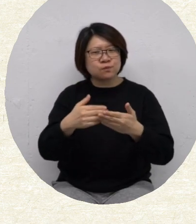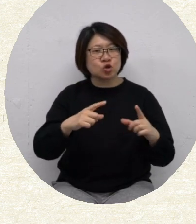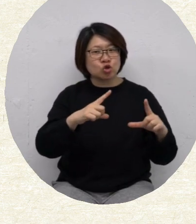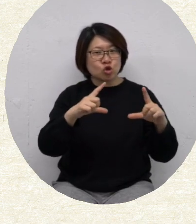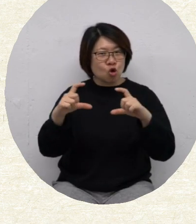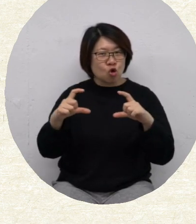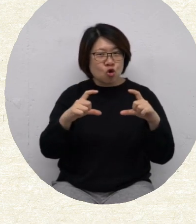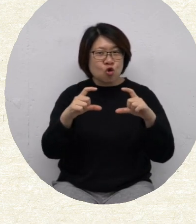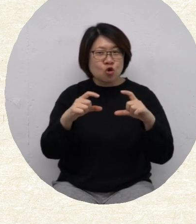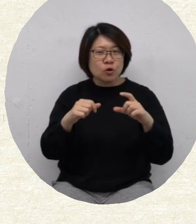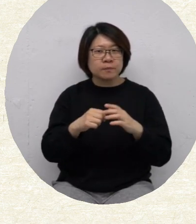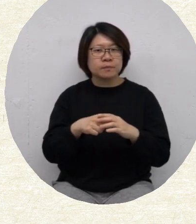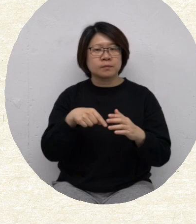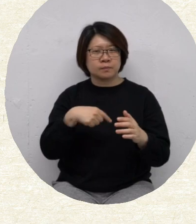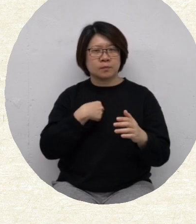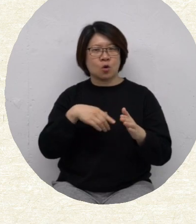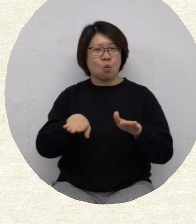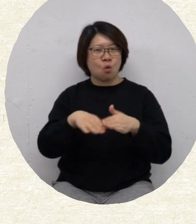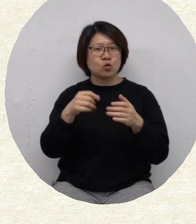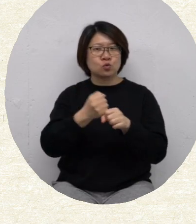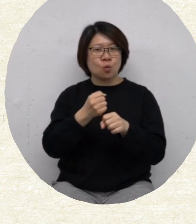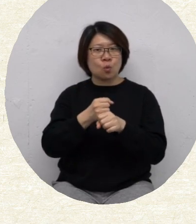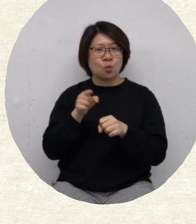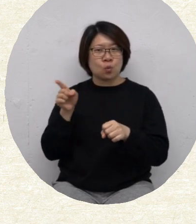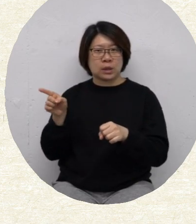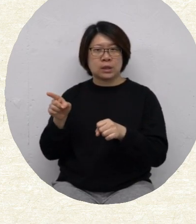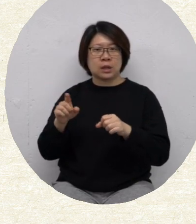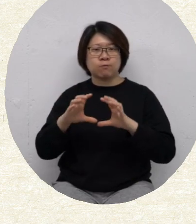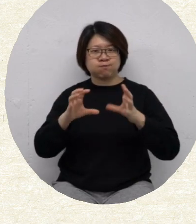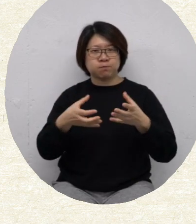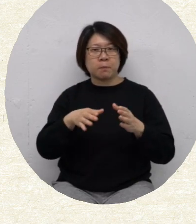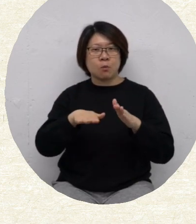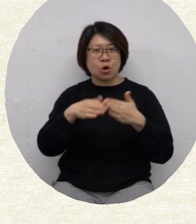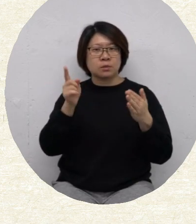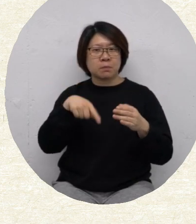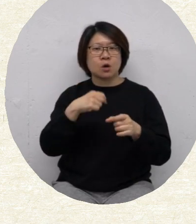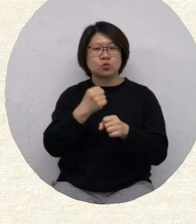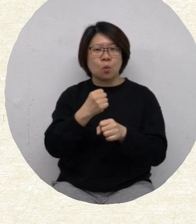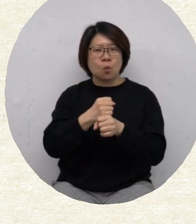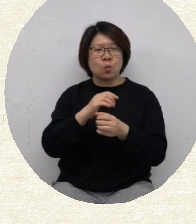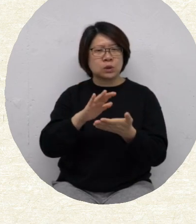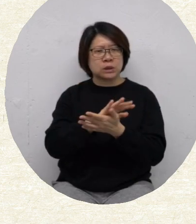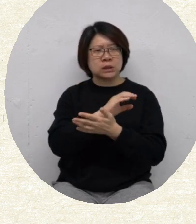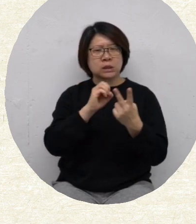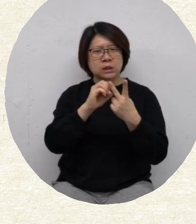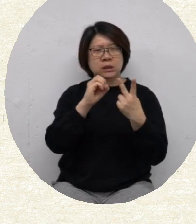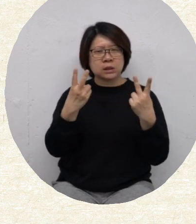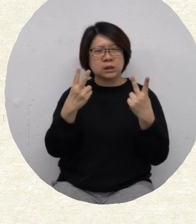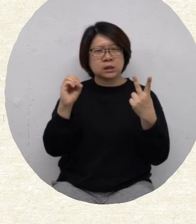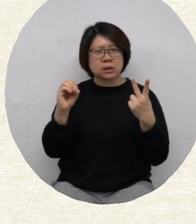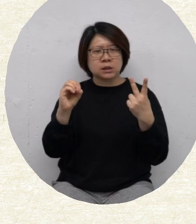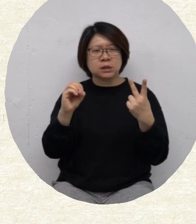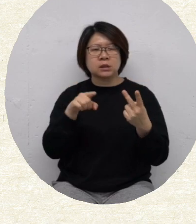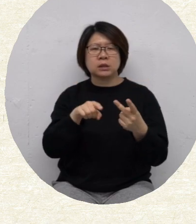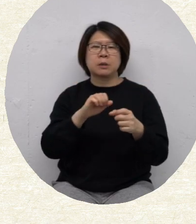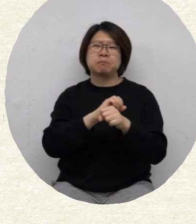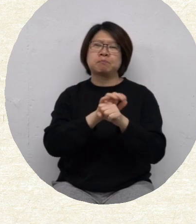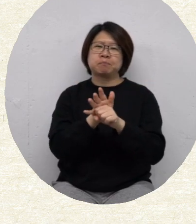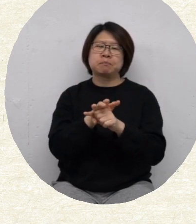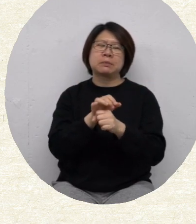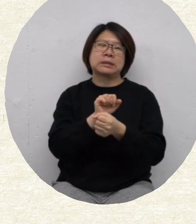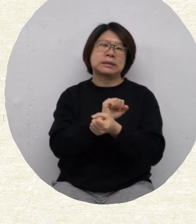arrangements. These flowers marked actual passages of time as they would slowly wither and